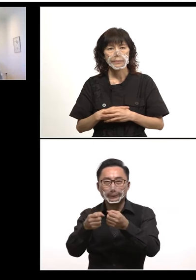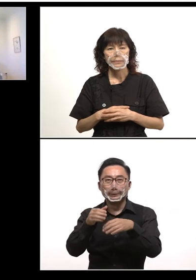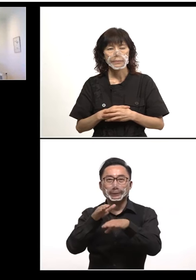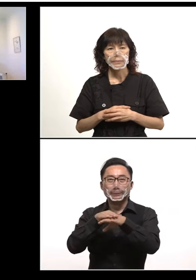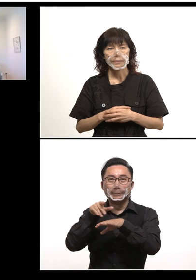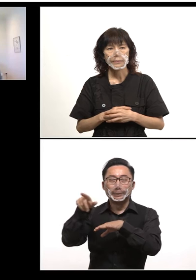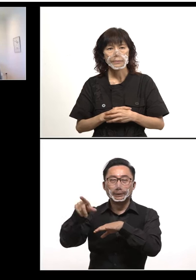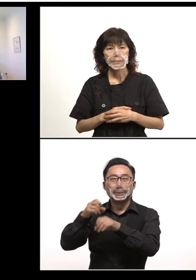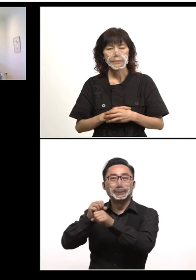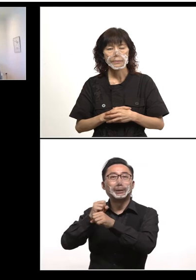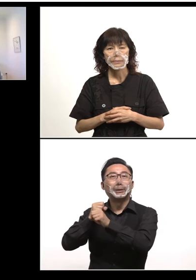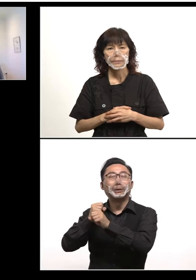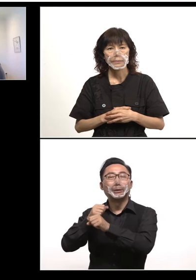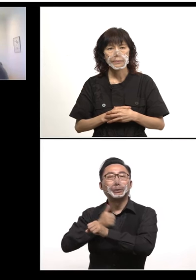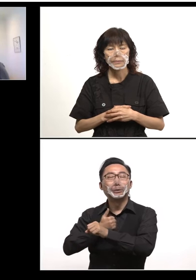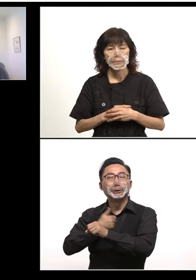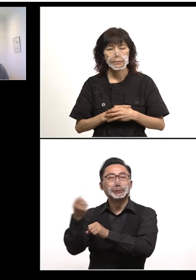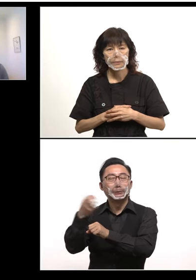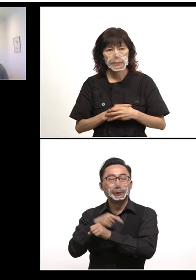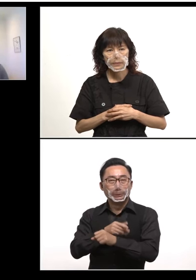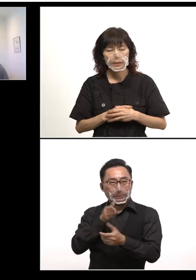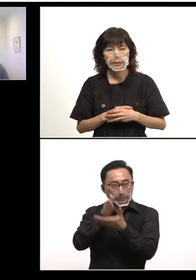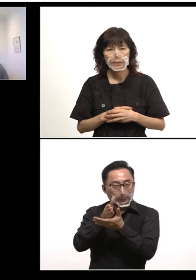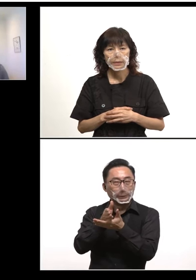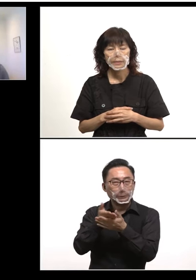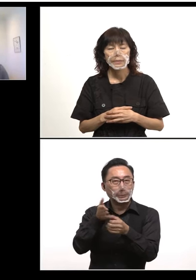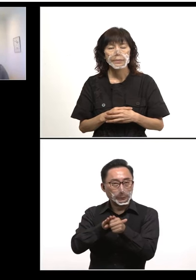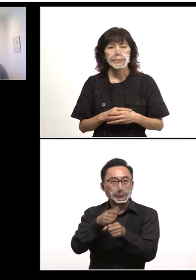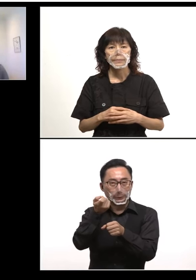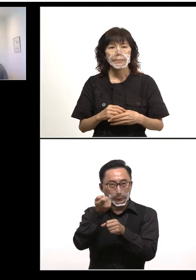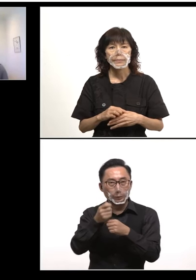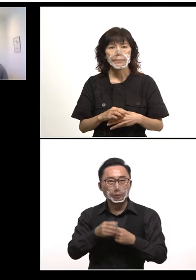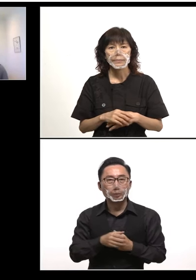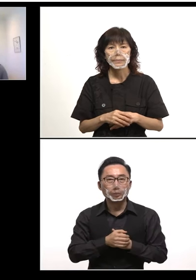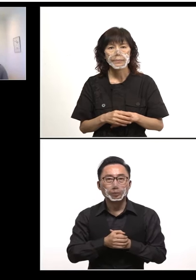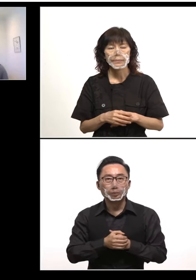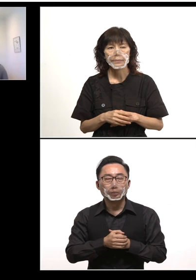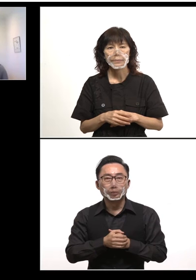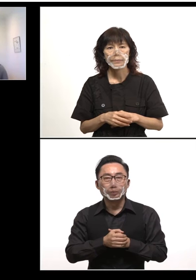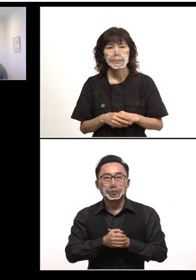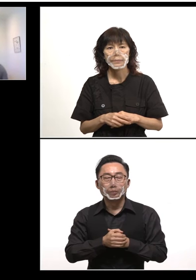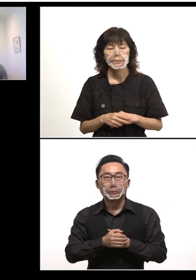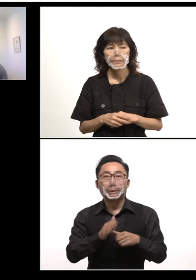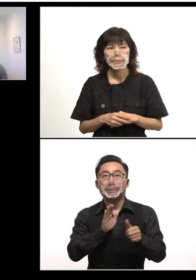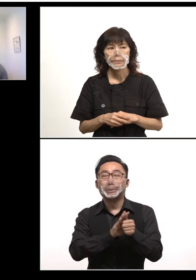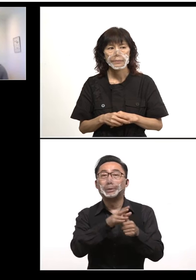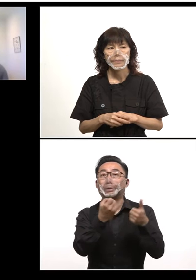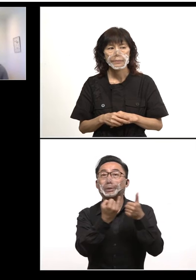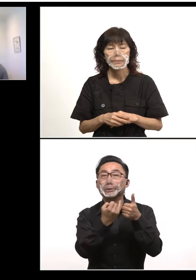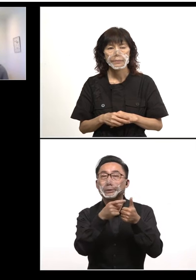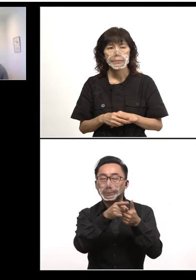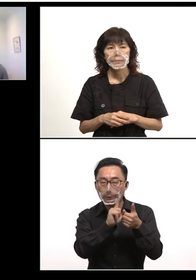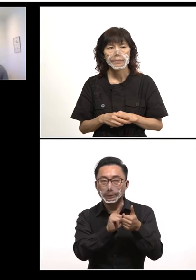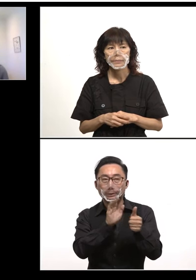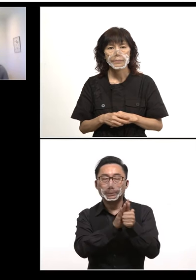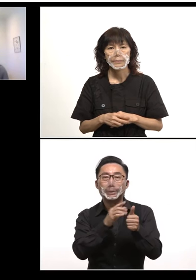spoken, and what I'd like to add to it is it's about raising the voice of these people. Yes, it's obviously giving them experiences so